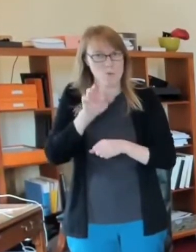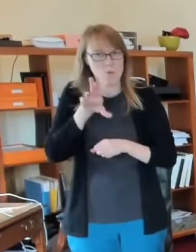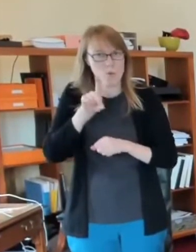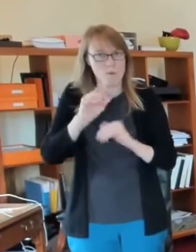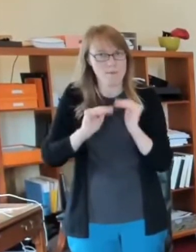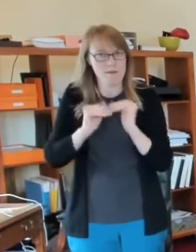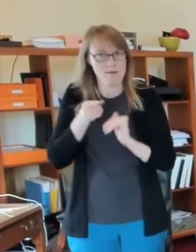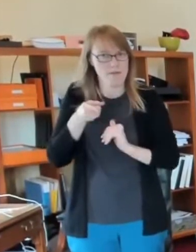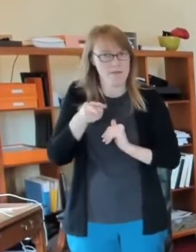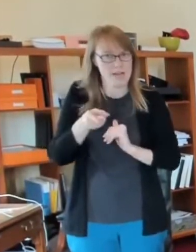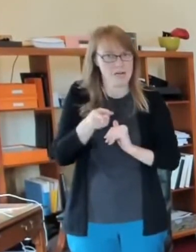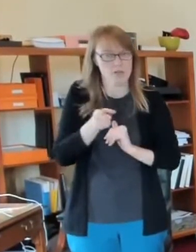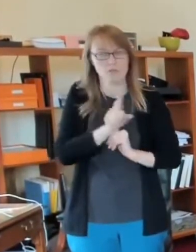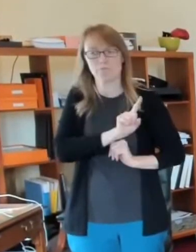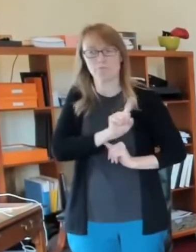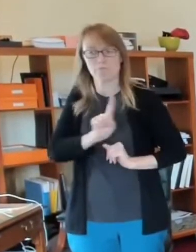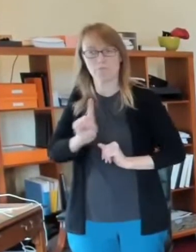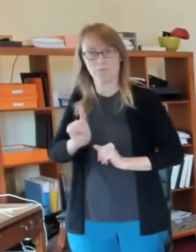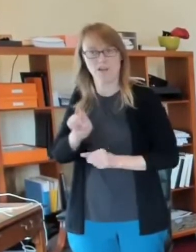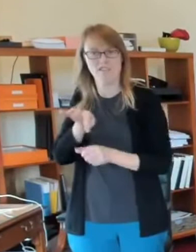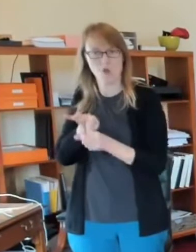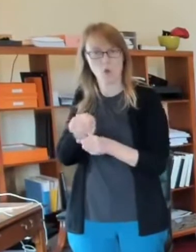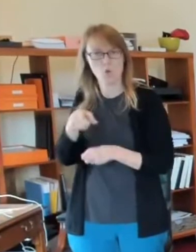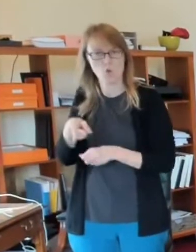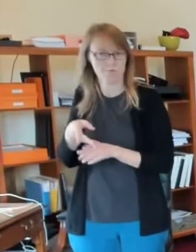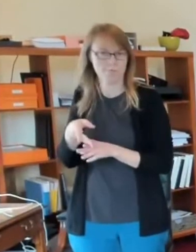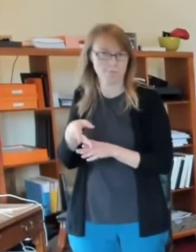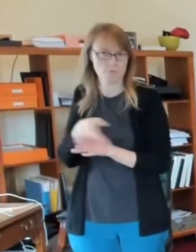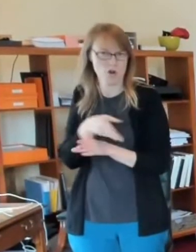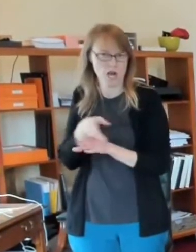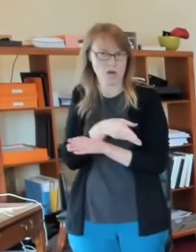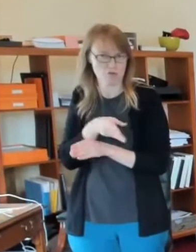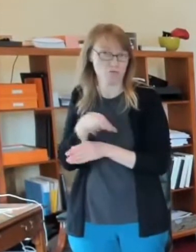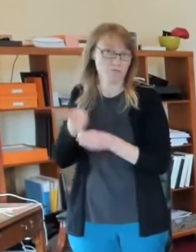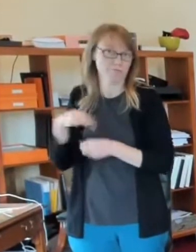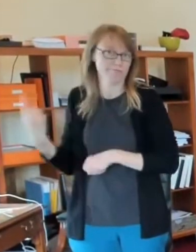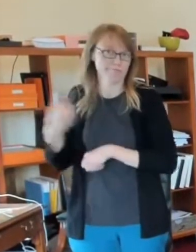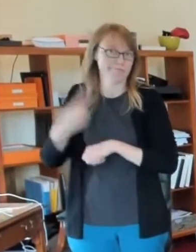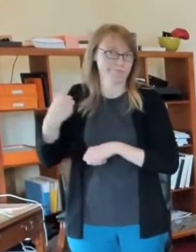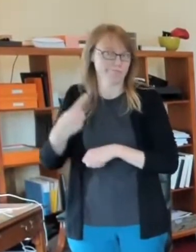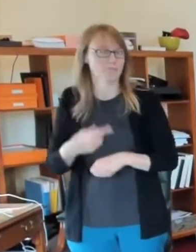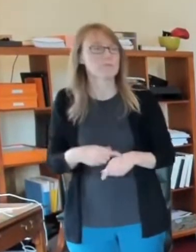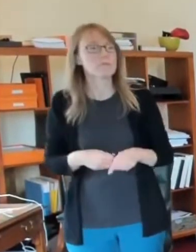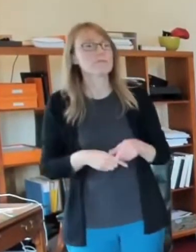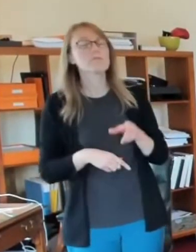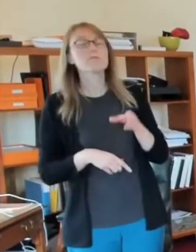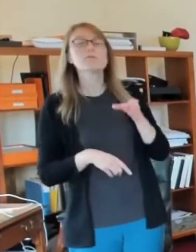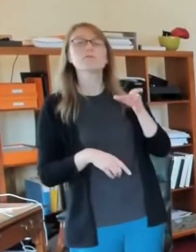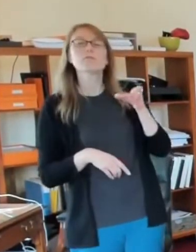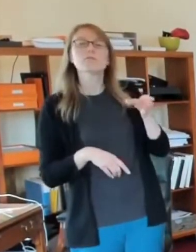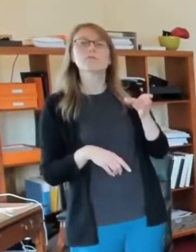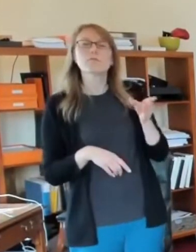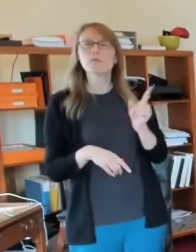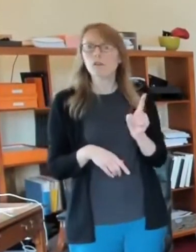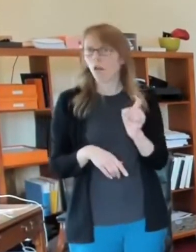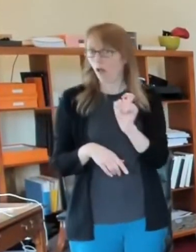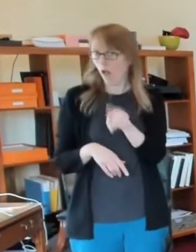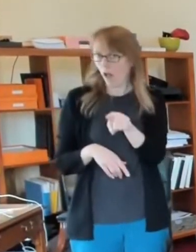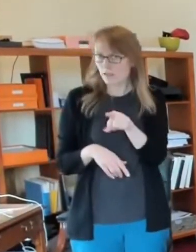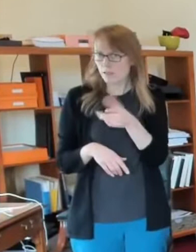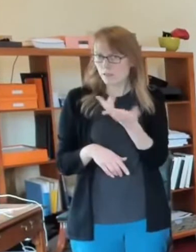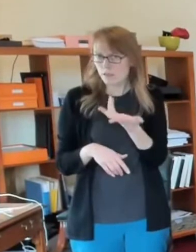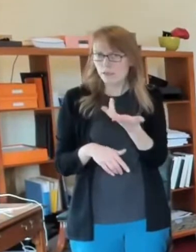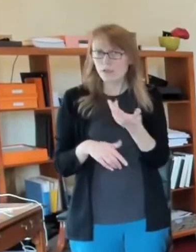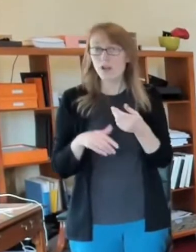to know if, because of COVID-19 or any other reason, if we've had to reduce the number of polling places to ensure the safety